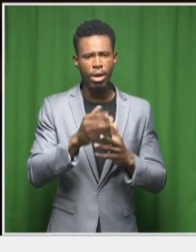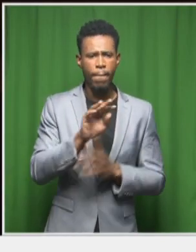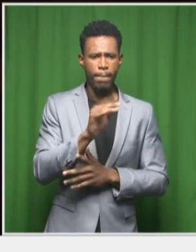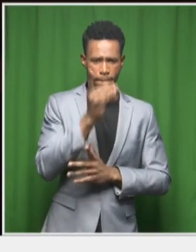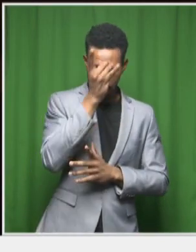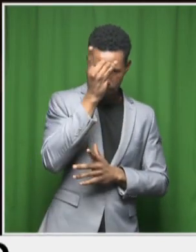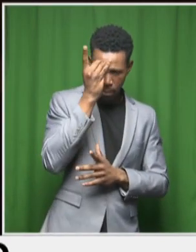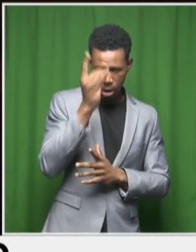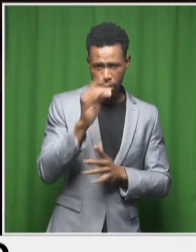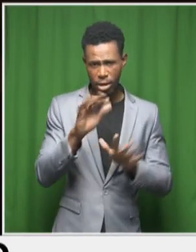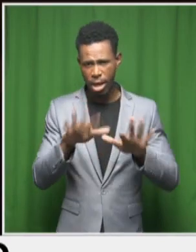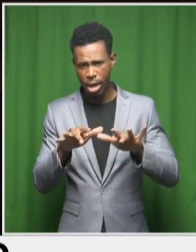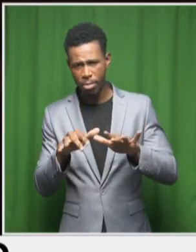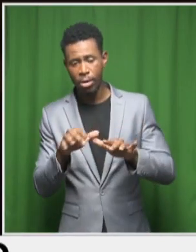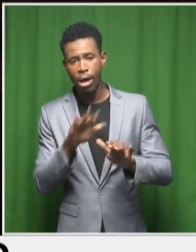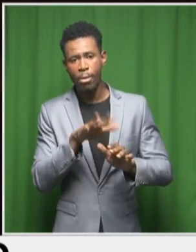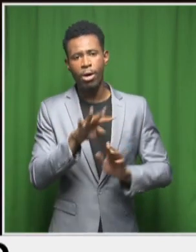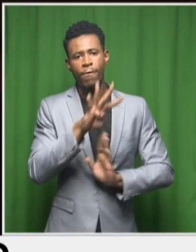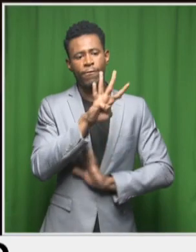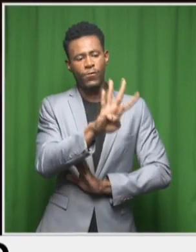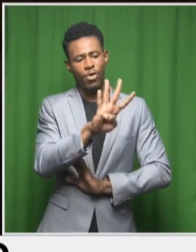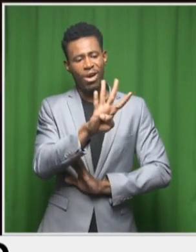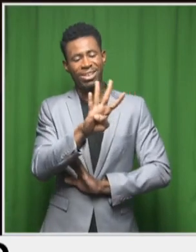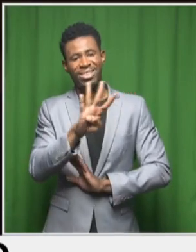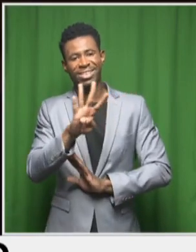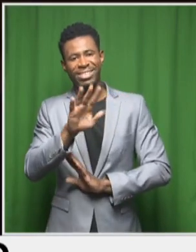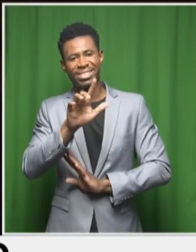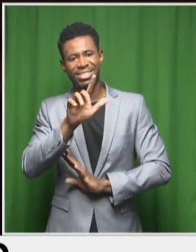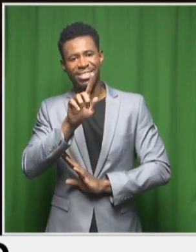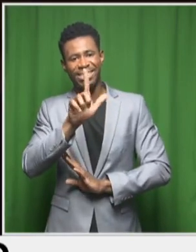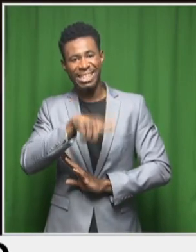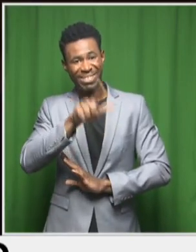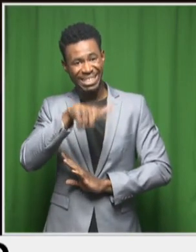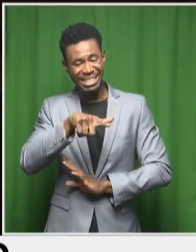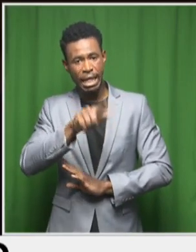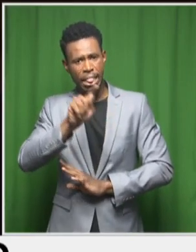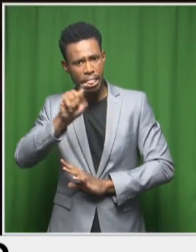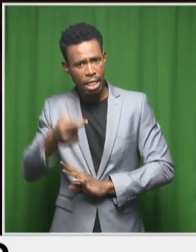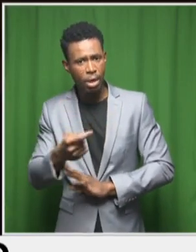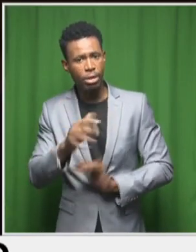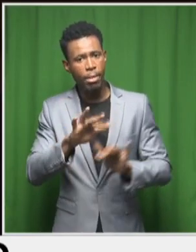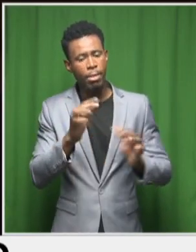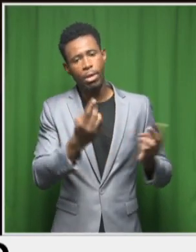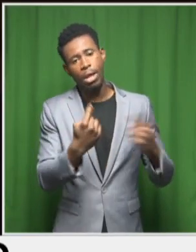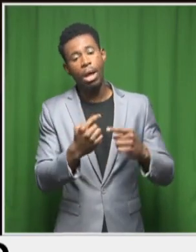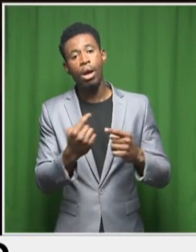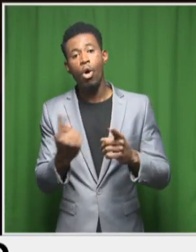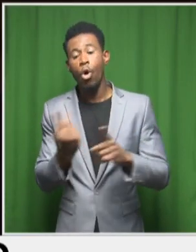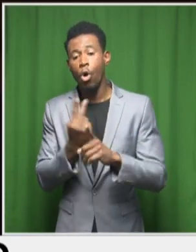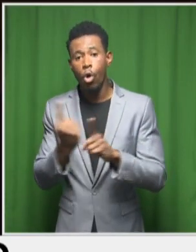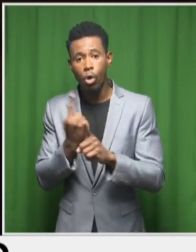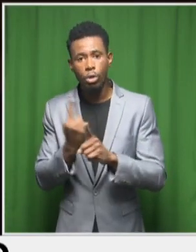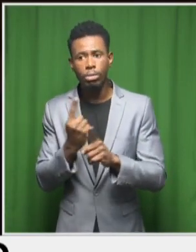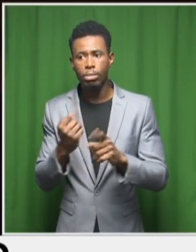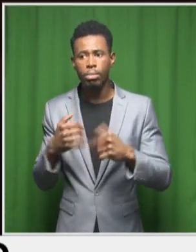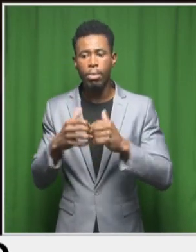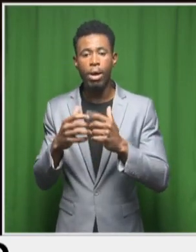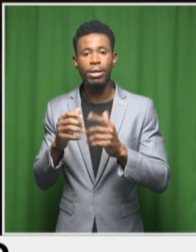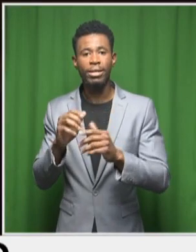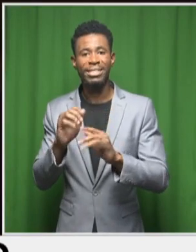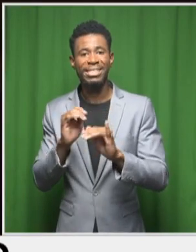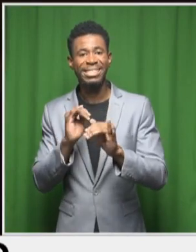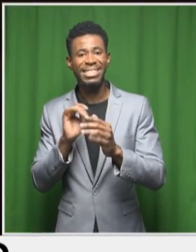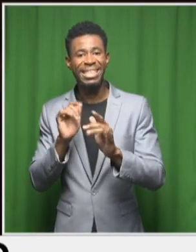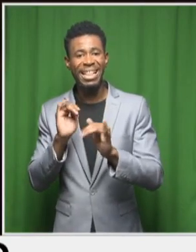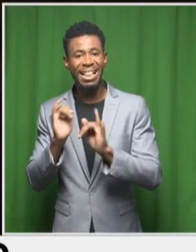about 417,000 people coming into the city and creating 11,000 jobs. That's amazing. ultimately